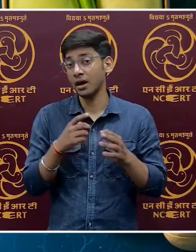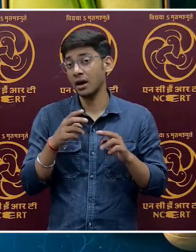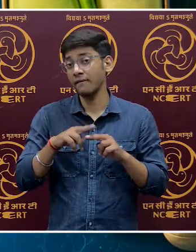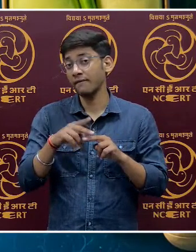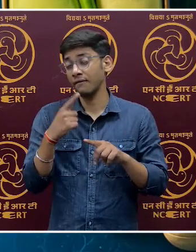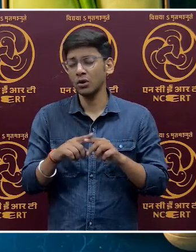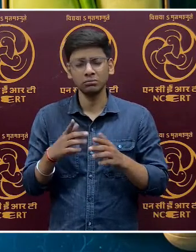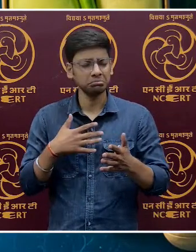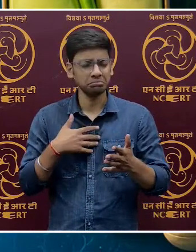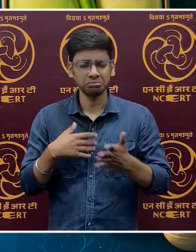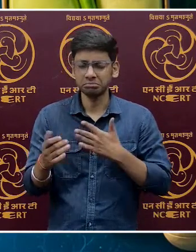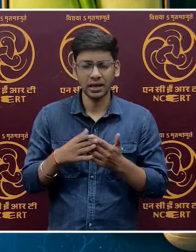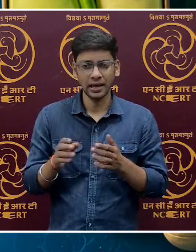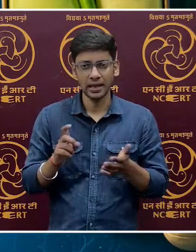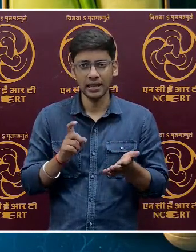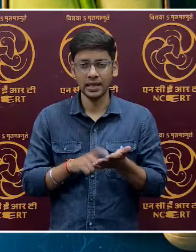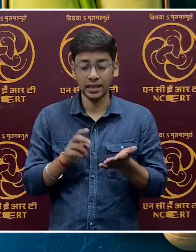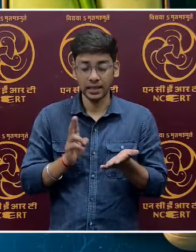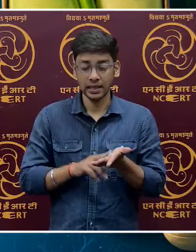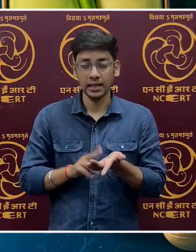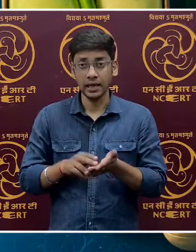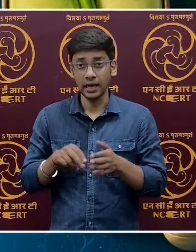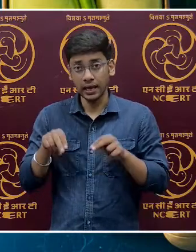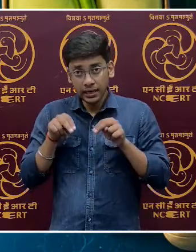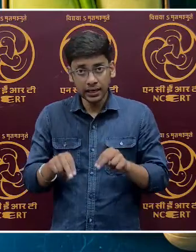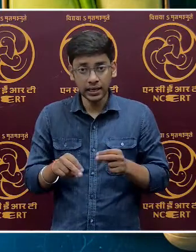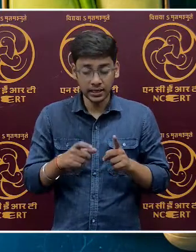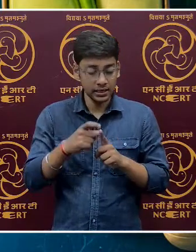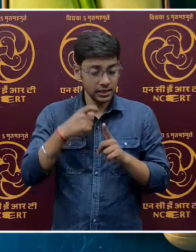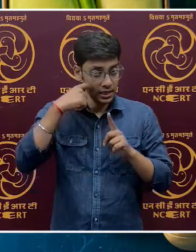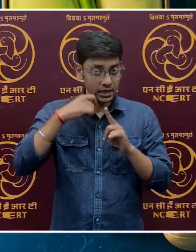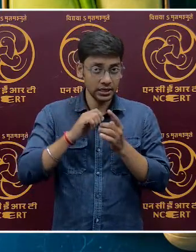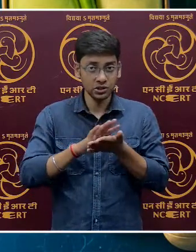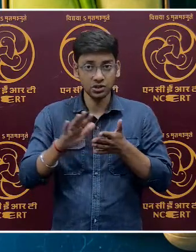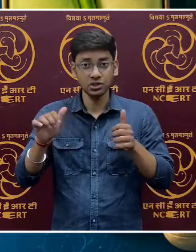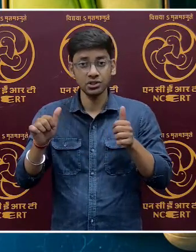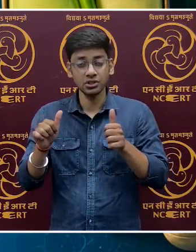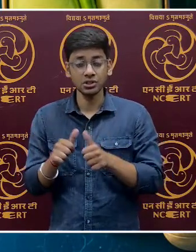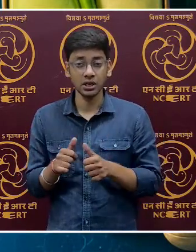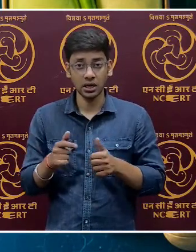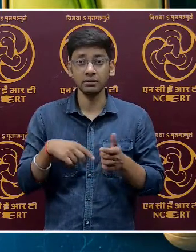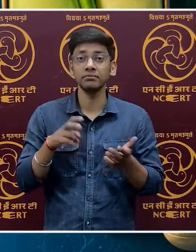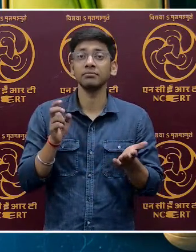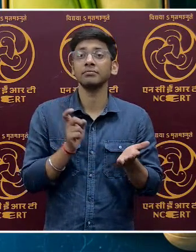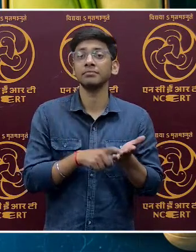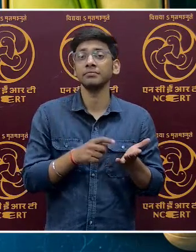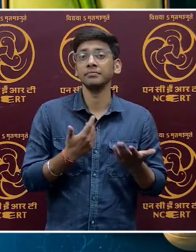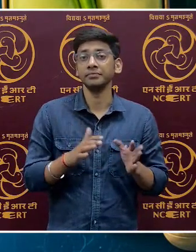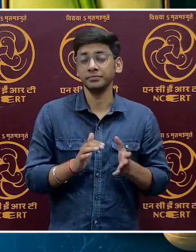search engine. You just need to type Diksha over there.